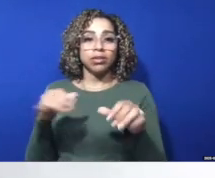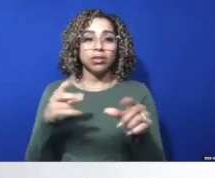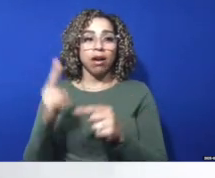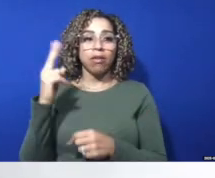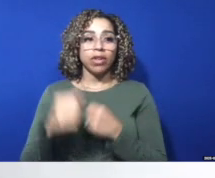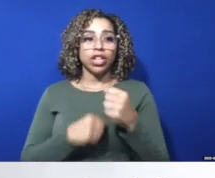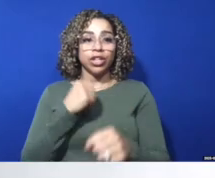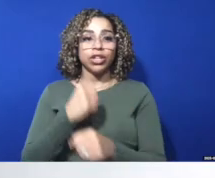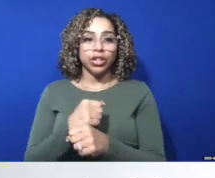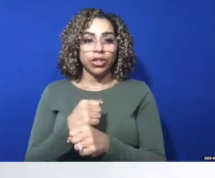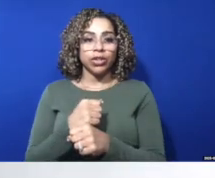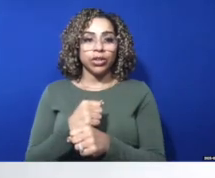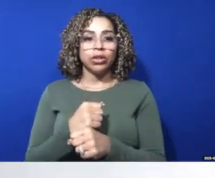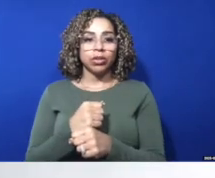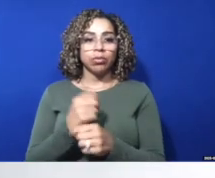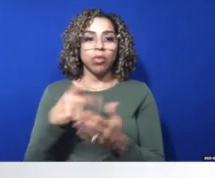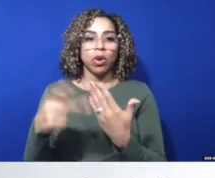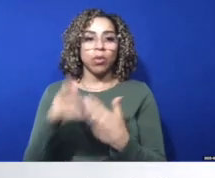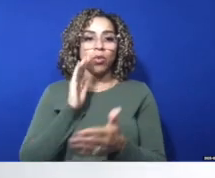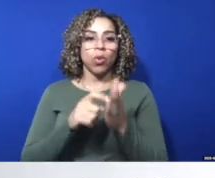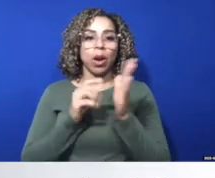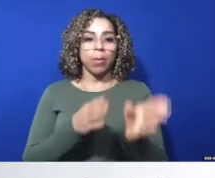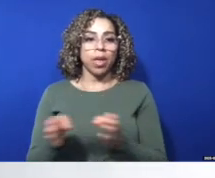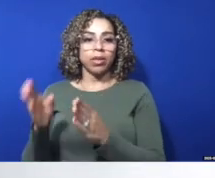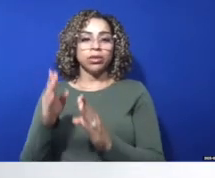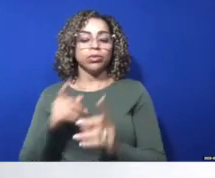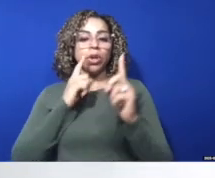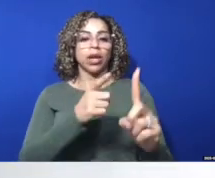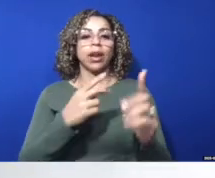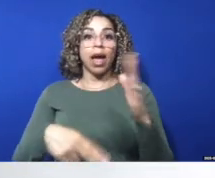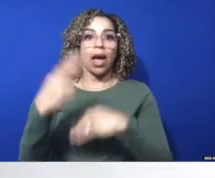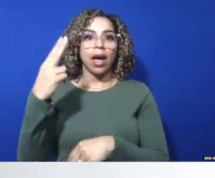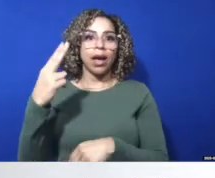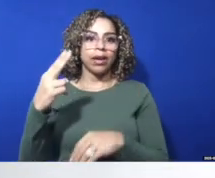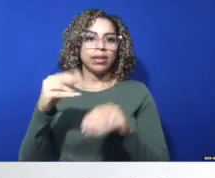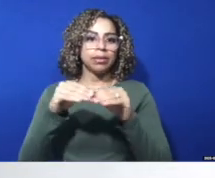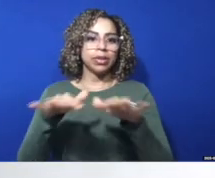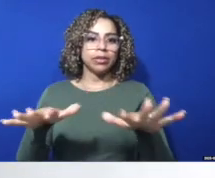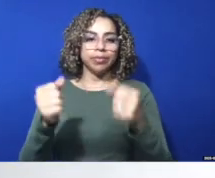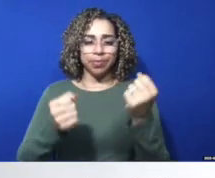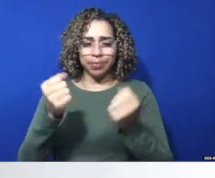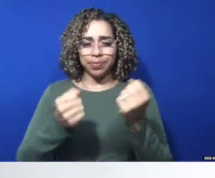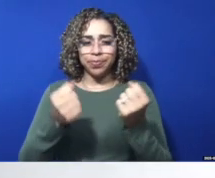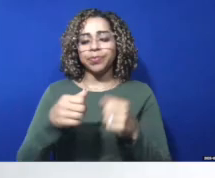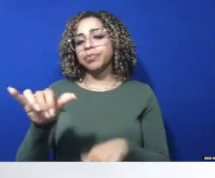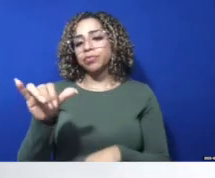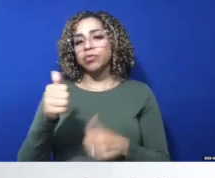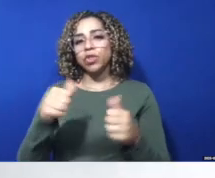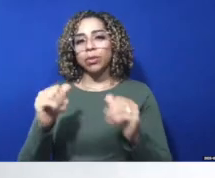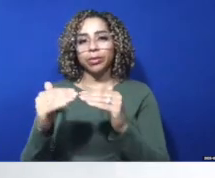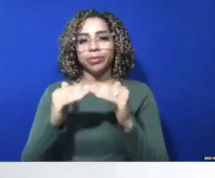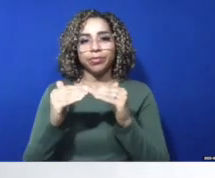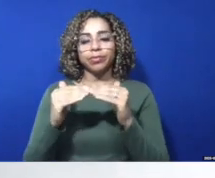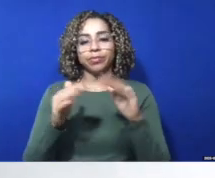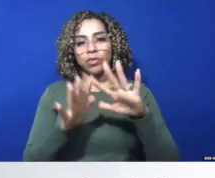to target high-emitting vehicles, but also aim to be more equitable in all areas of the state. Staff proposes to set the cutoff